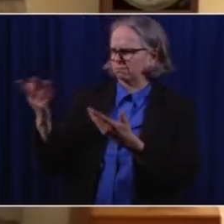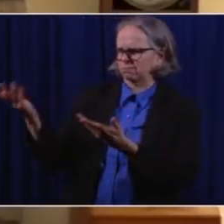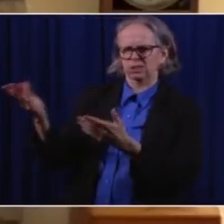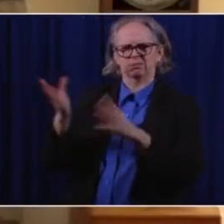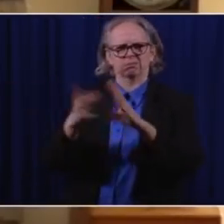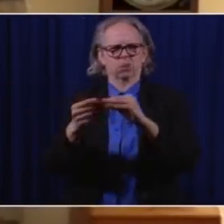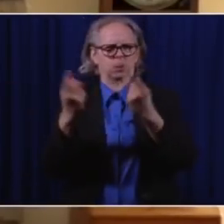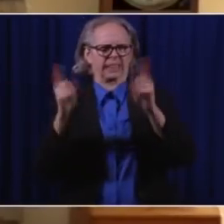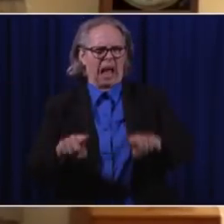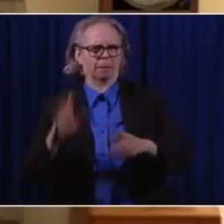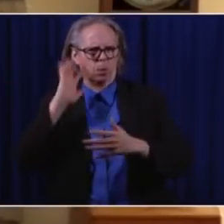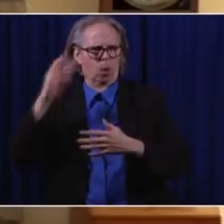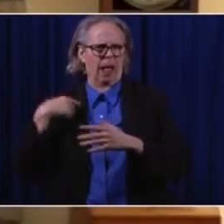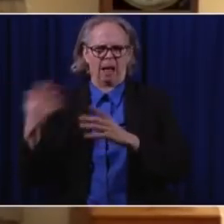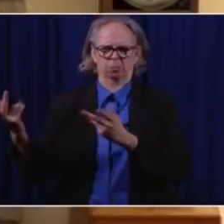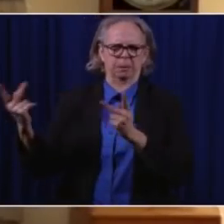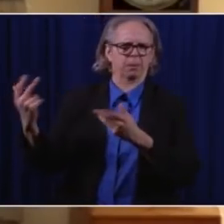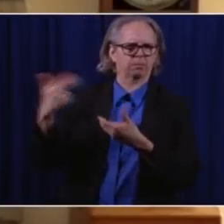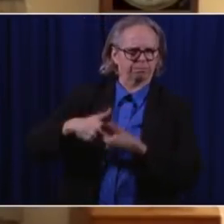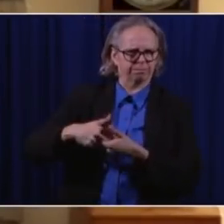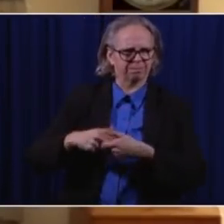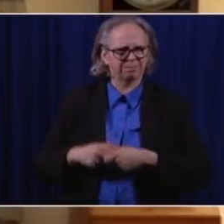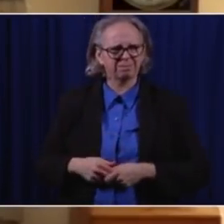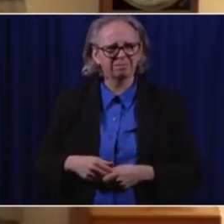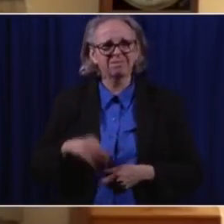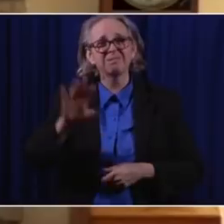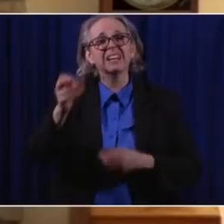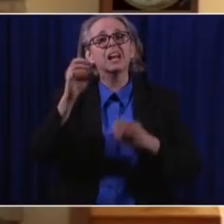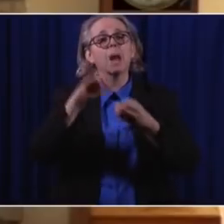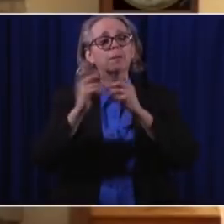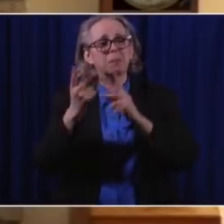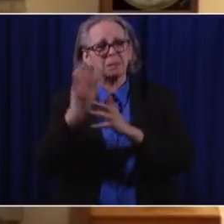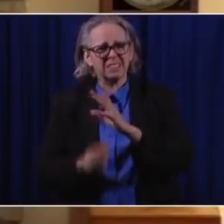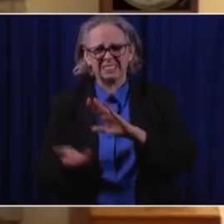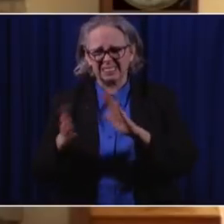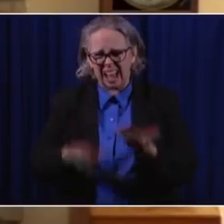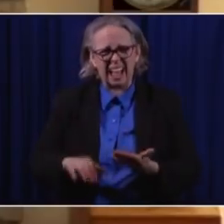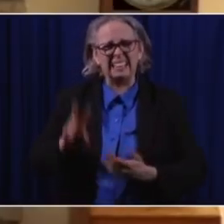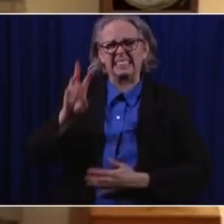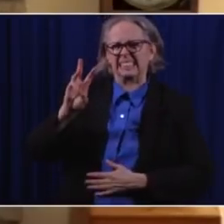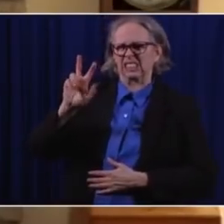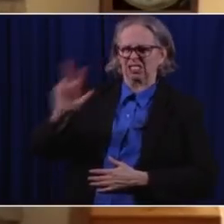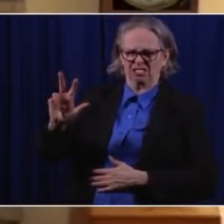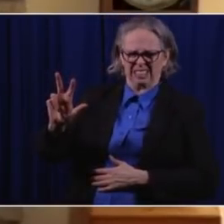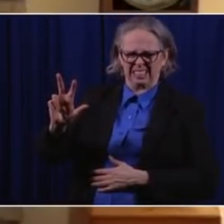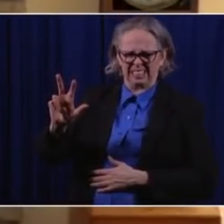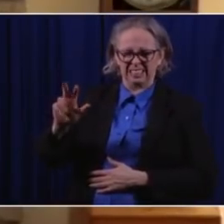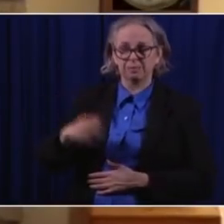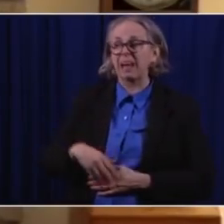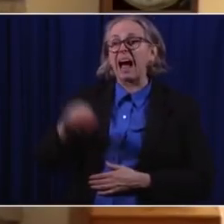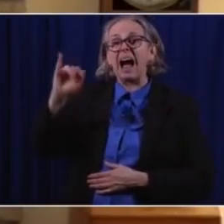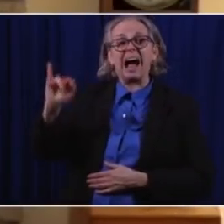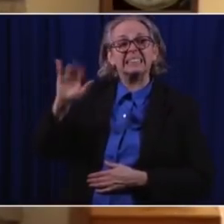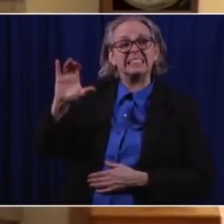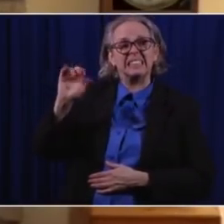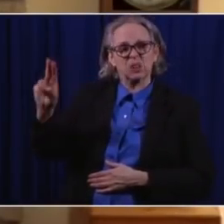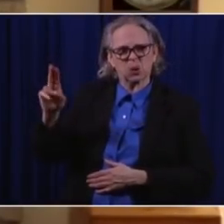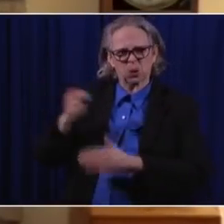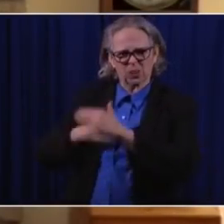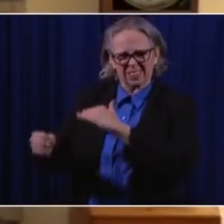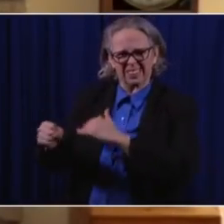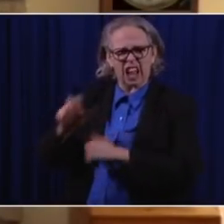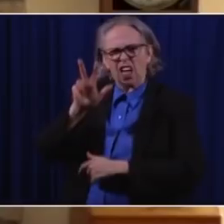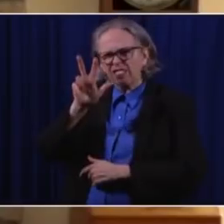have 63 deaths reported since yesterday and 38 new ICU admissions. Eric, let's go to our